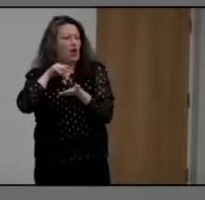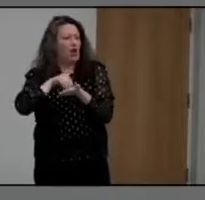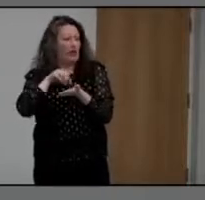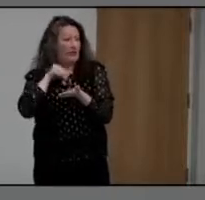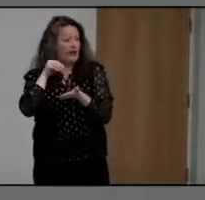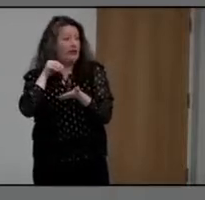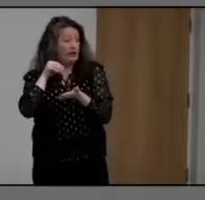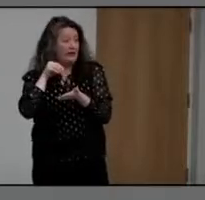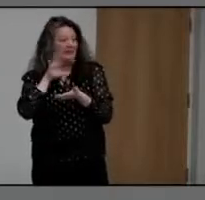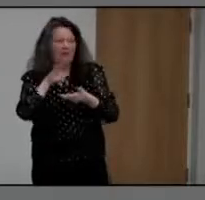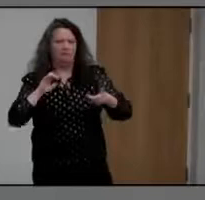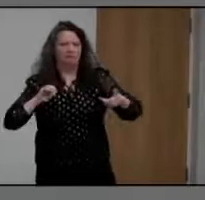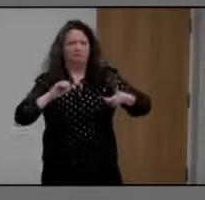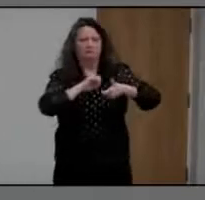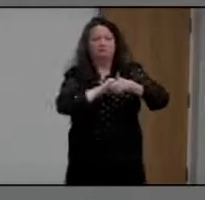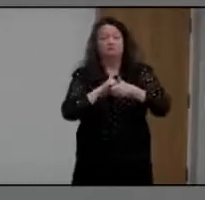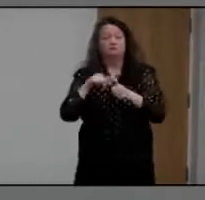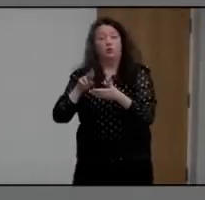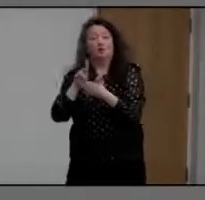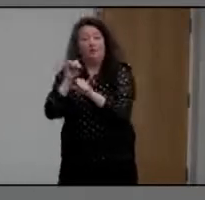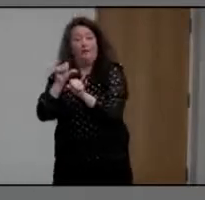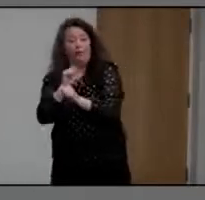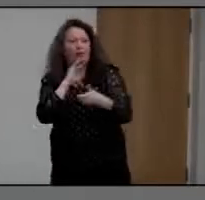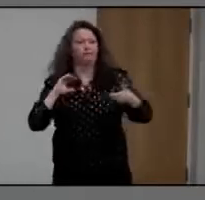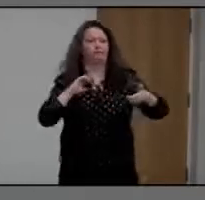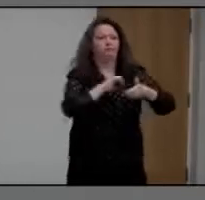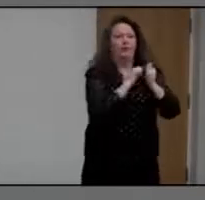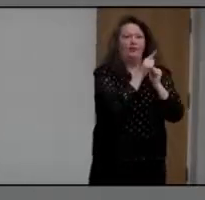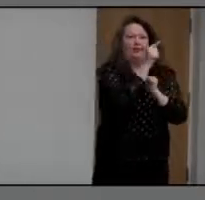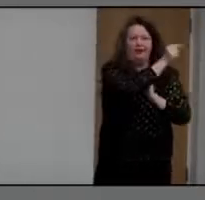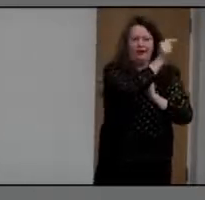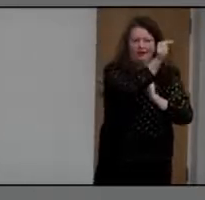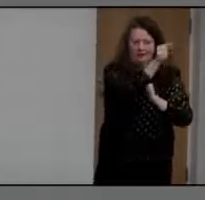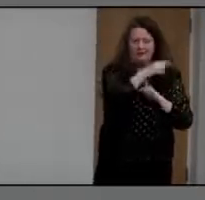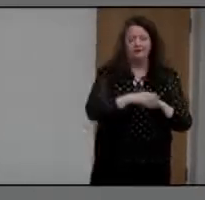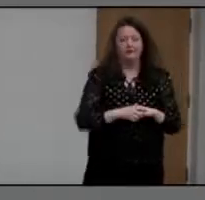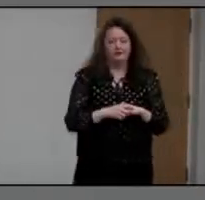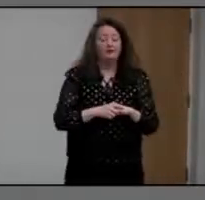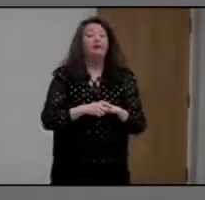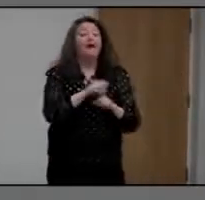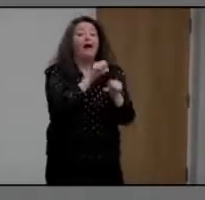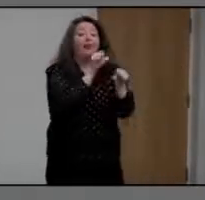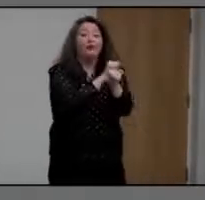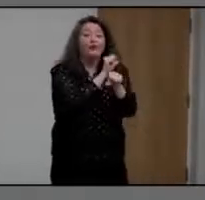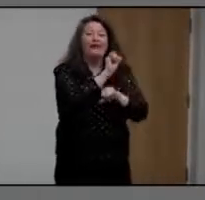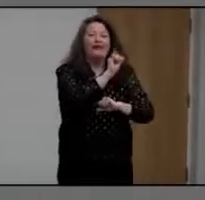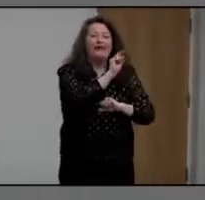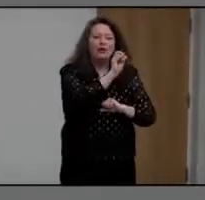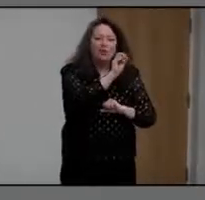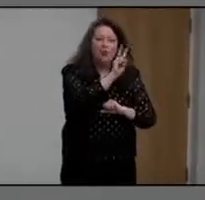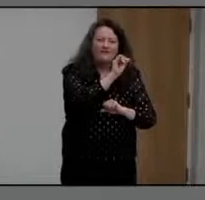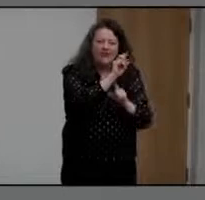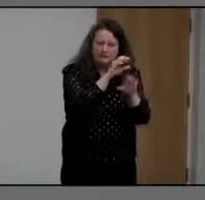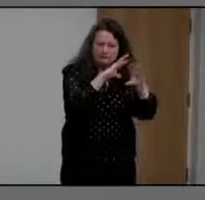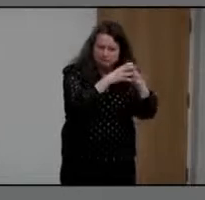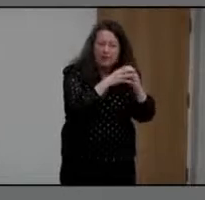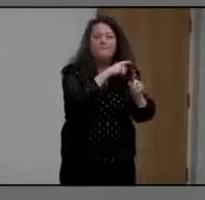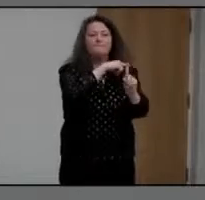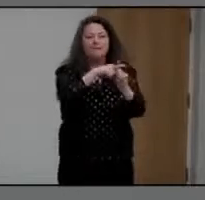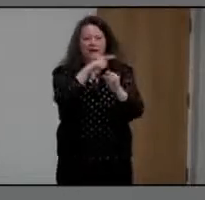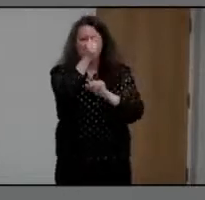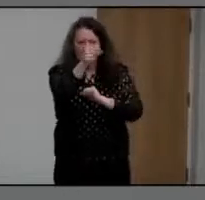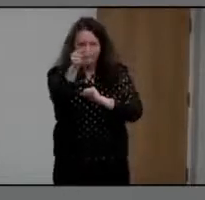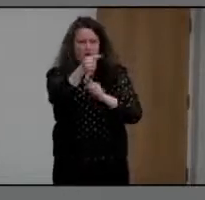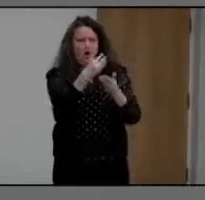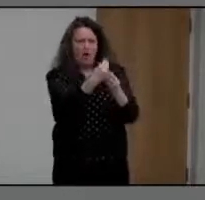the U of A. Forward-looking investments by Alberta Innovates and the Government of Alberta enabled the Centre for